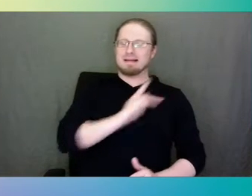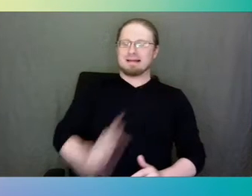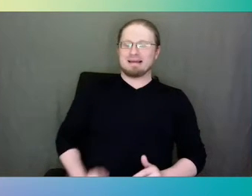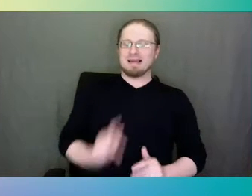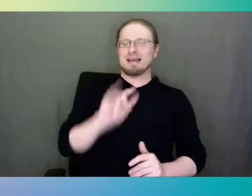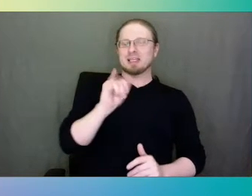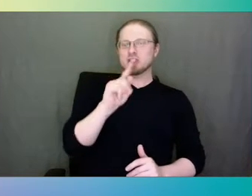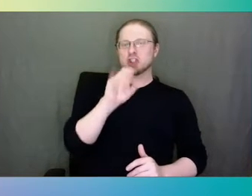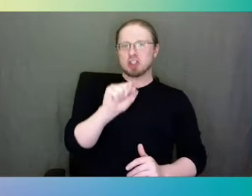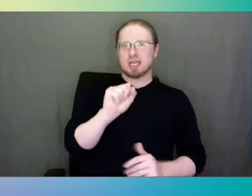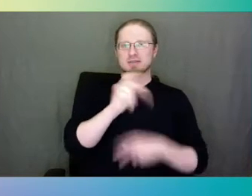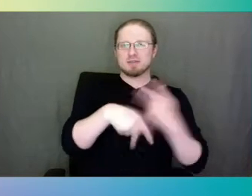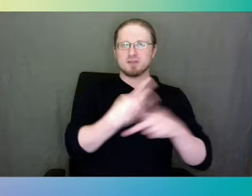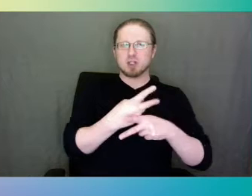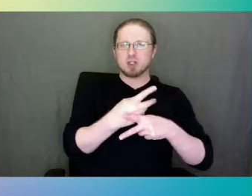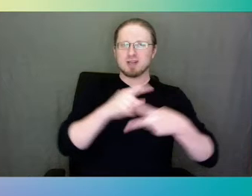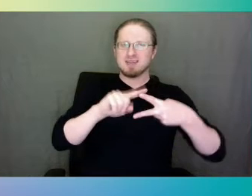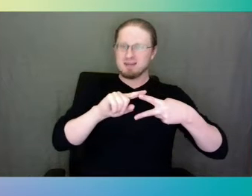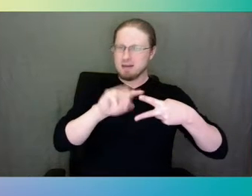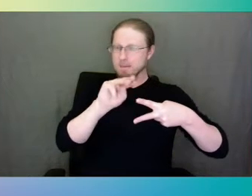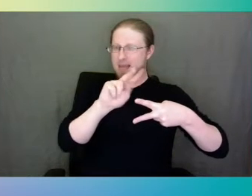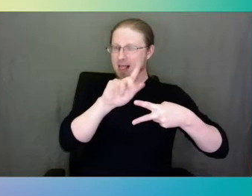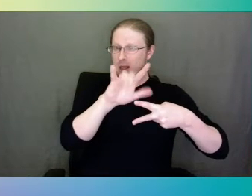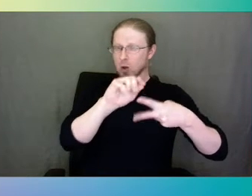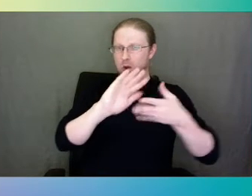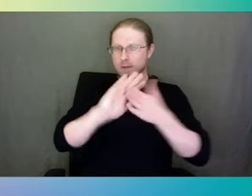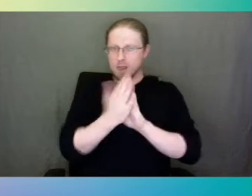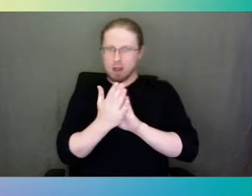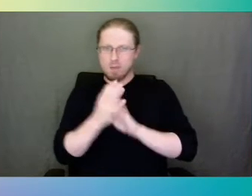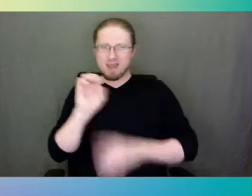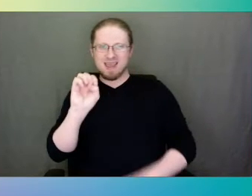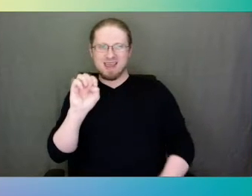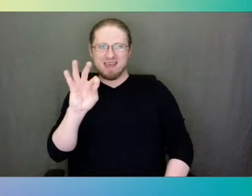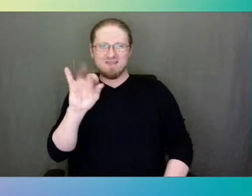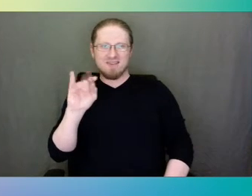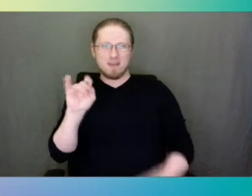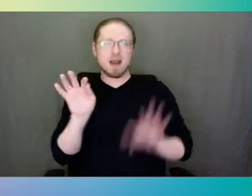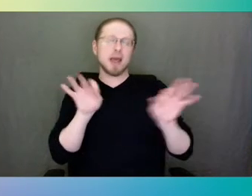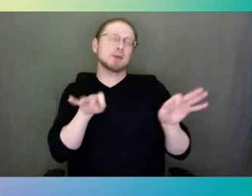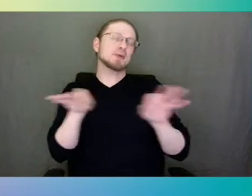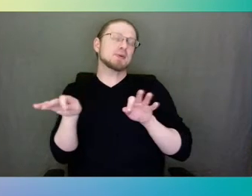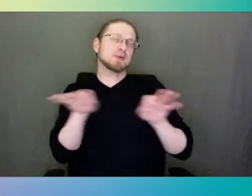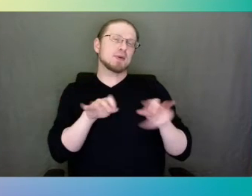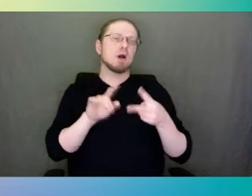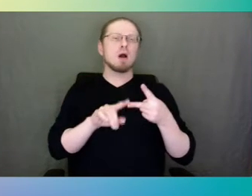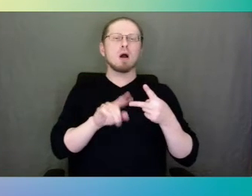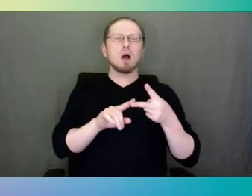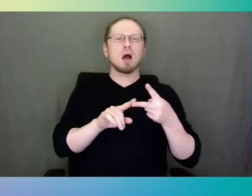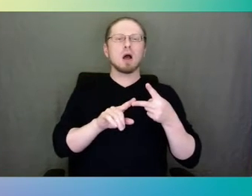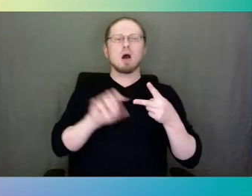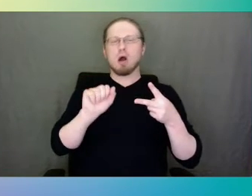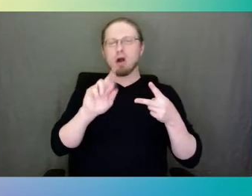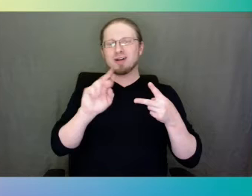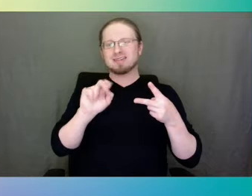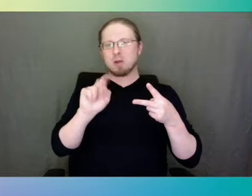effeminate, and for arsenokoitai, abusers of themselves with mankind. So we have to look at the